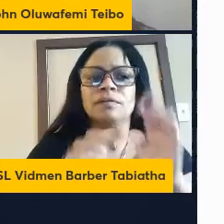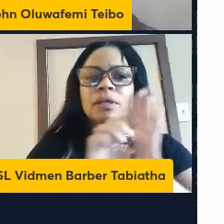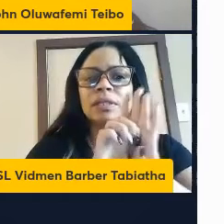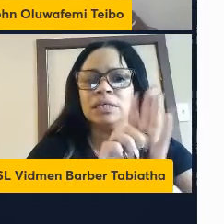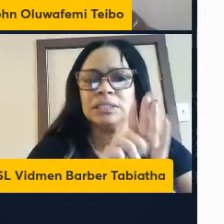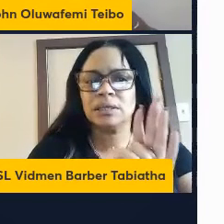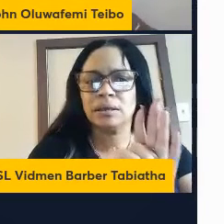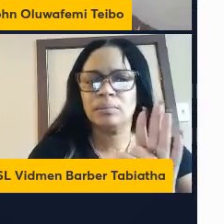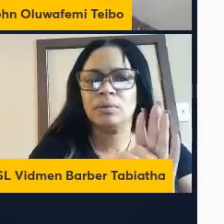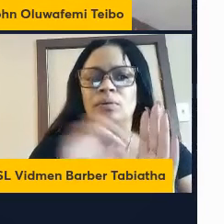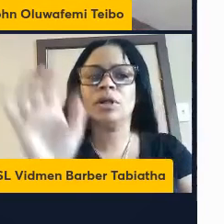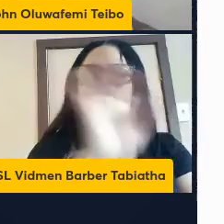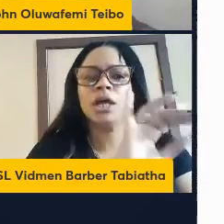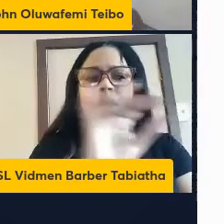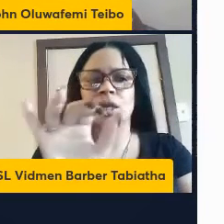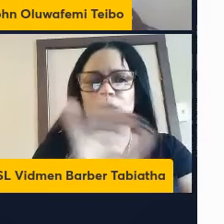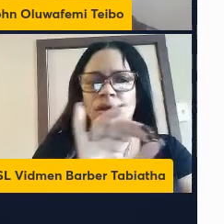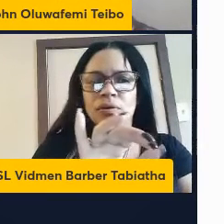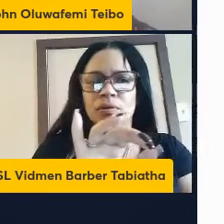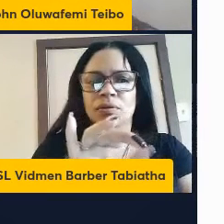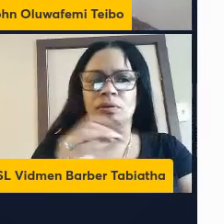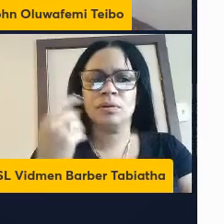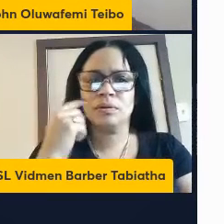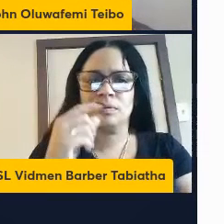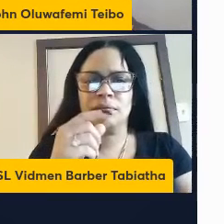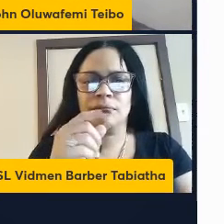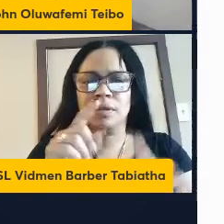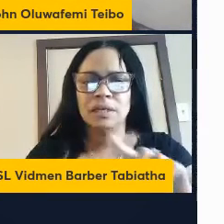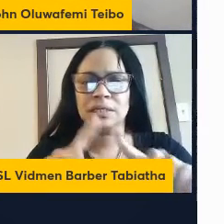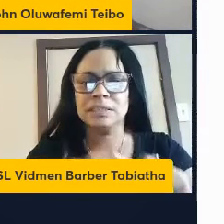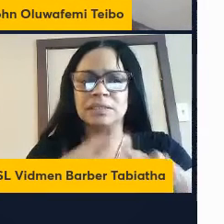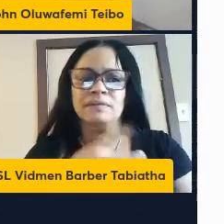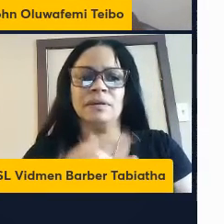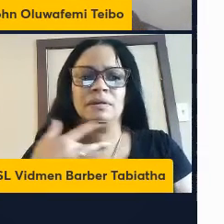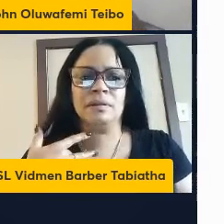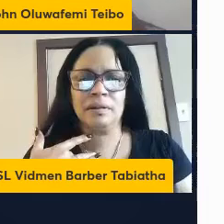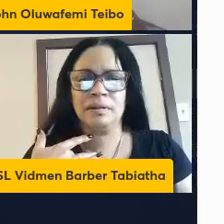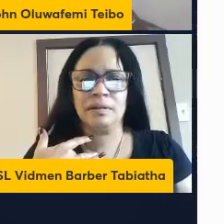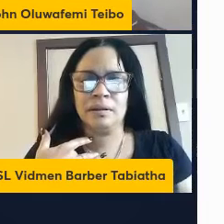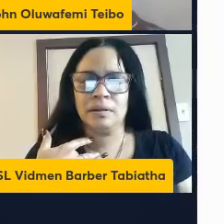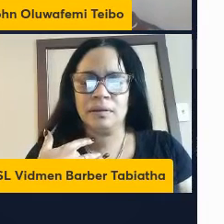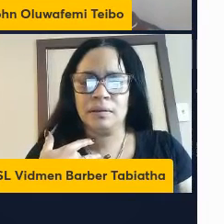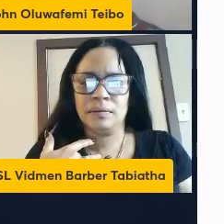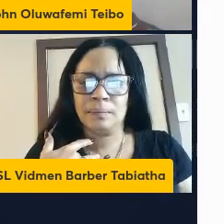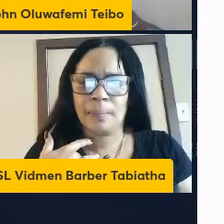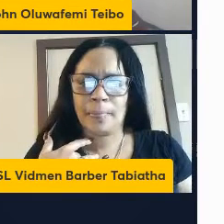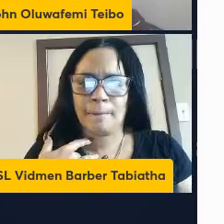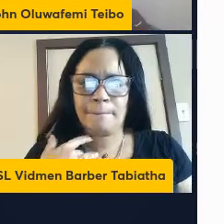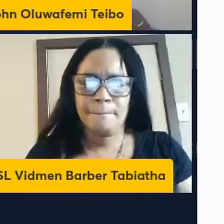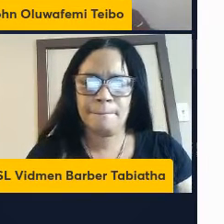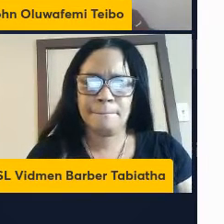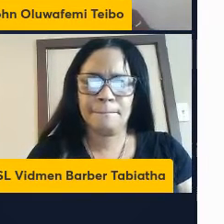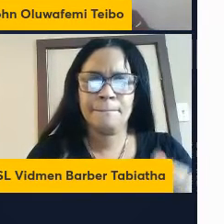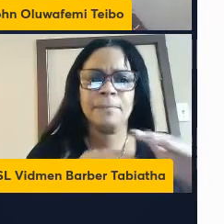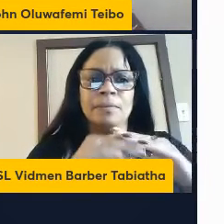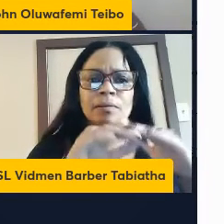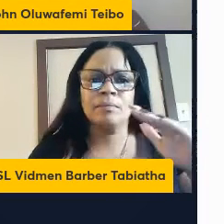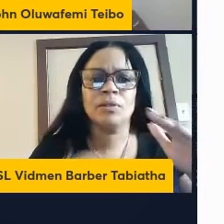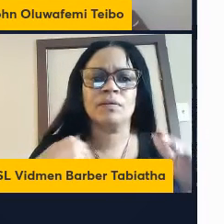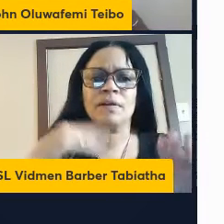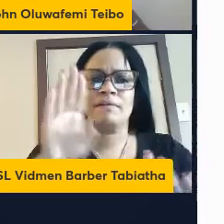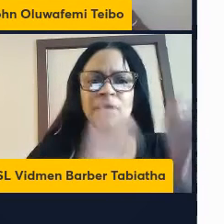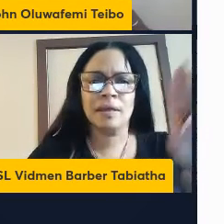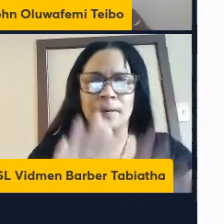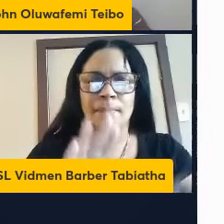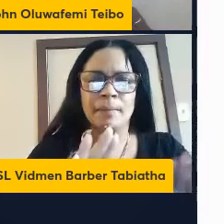pathway, and also as regulation of map case cascade, as well as cytokine-mediated signaling. From the biological pathway,